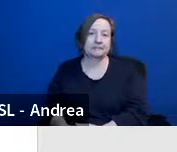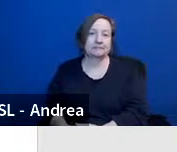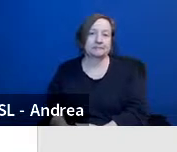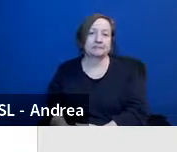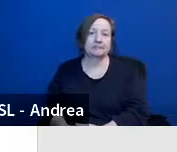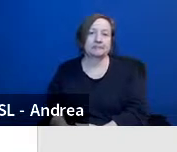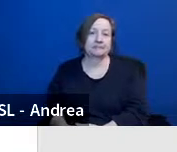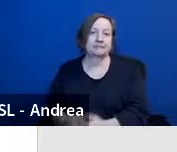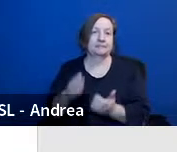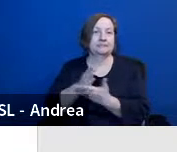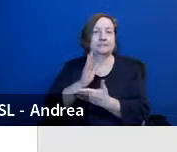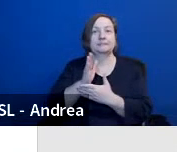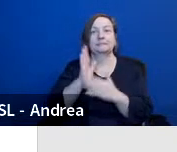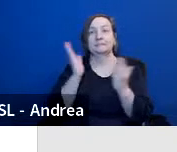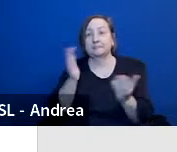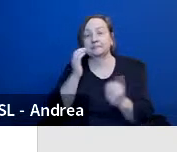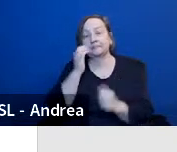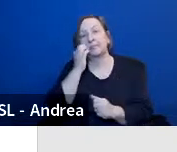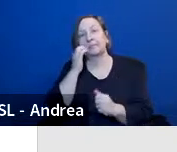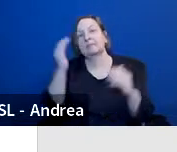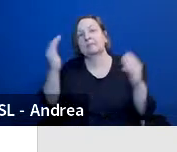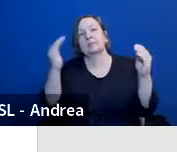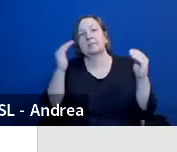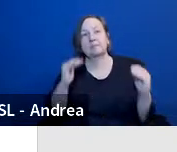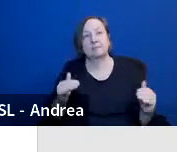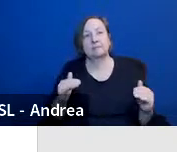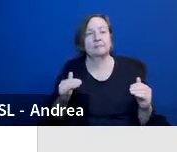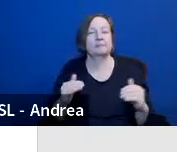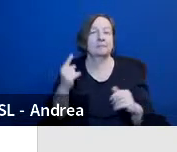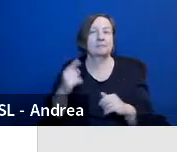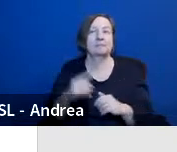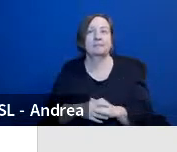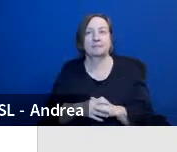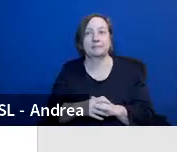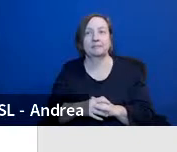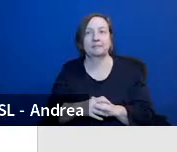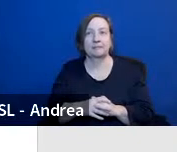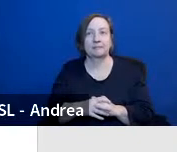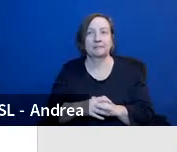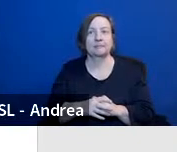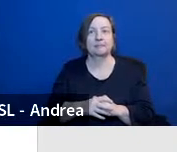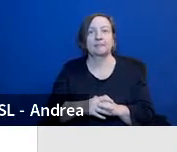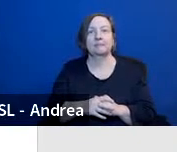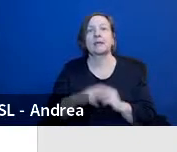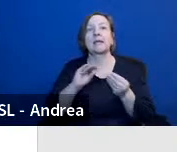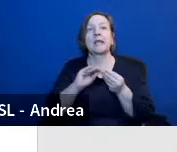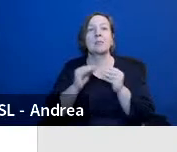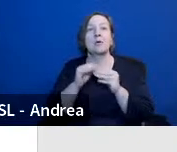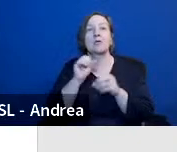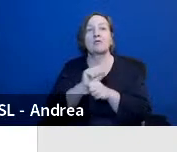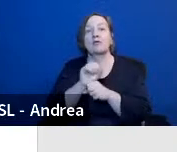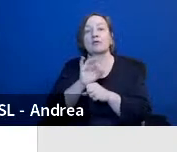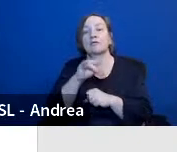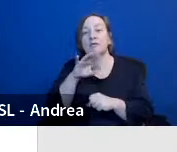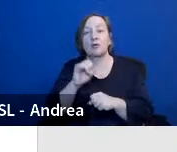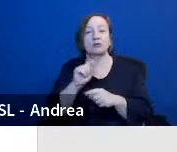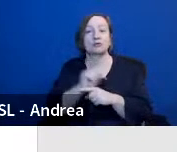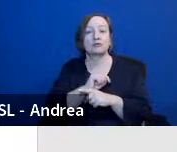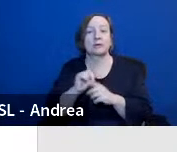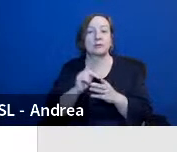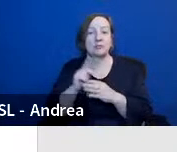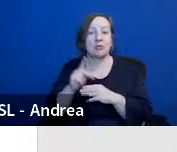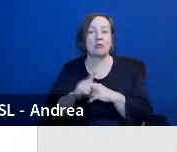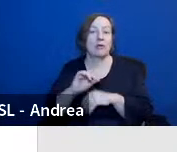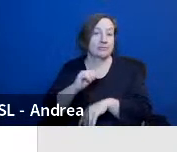All right. Well, let's move on to the next one here. So number of workforce training programs